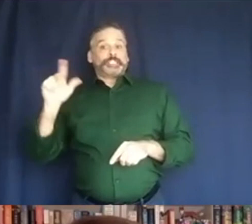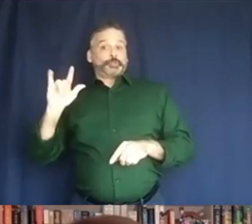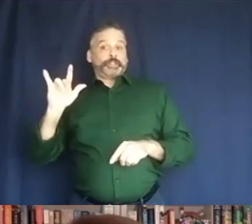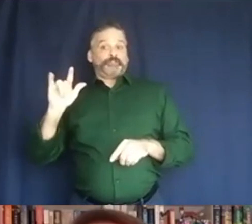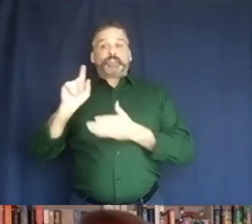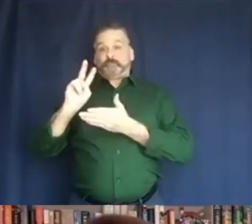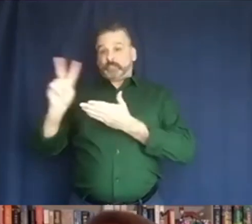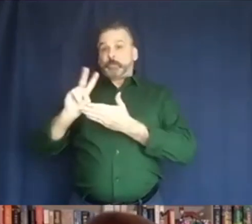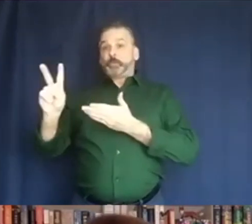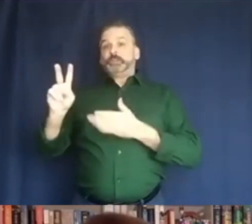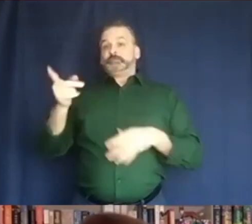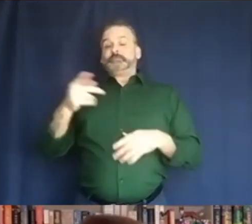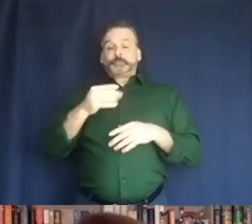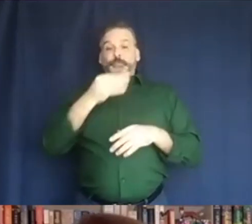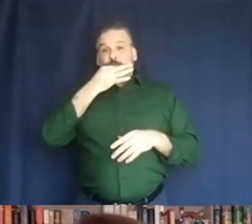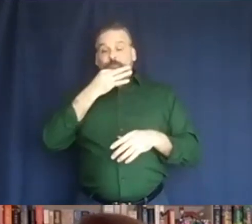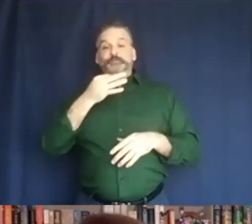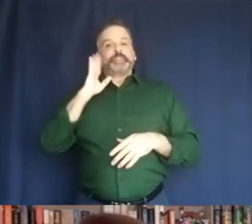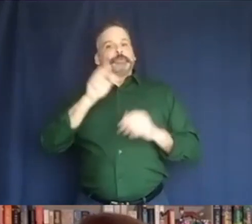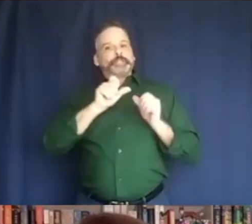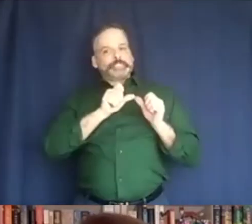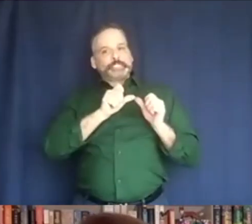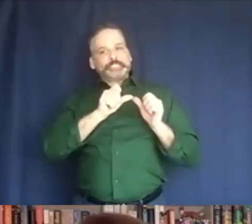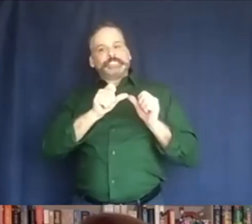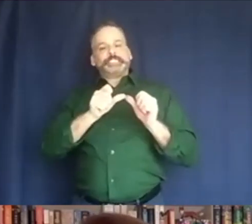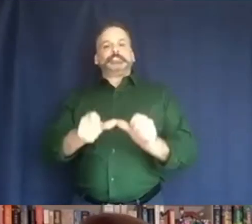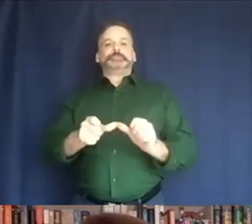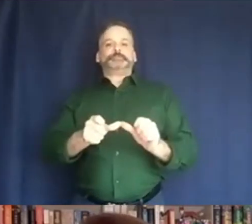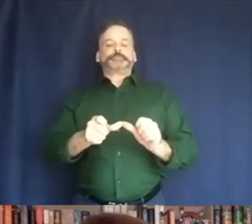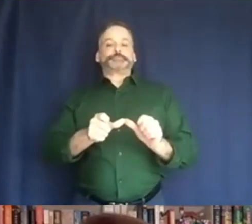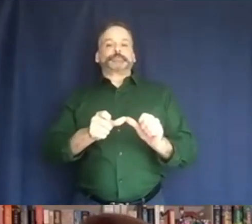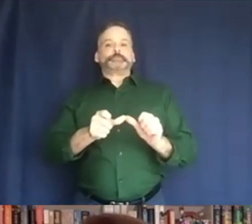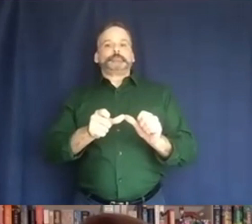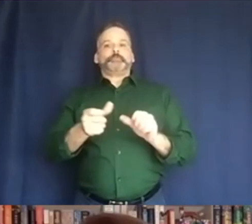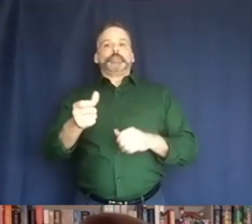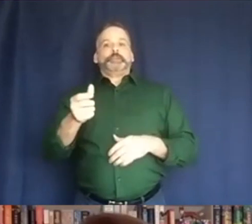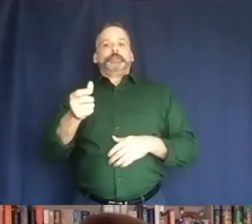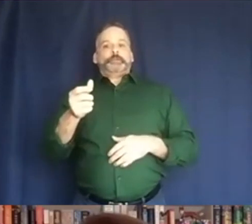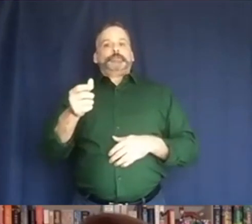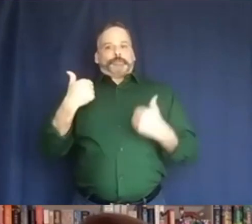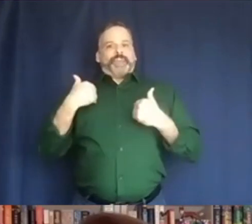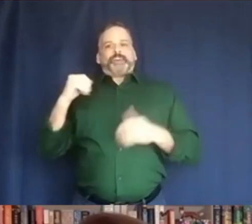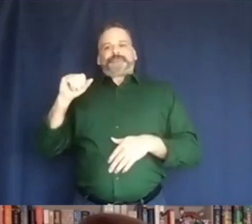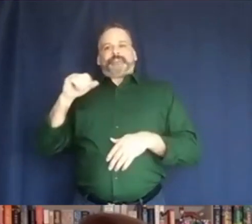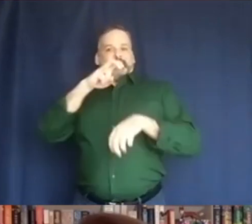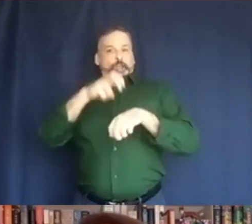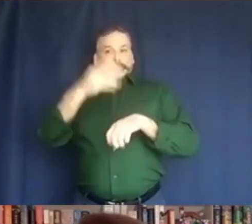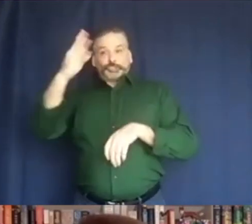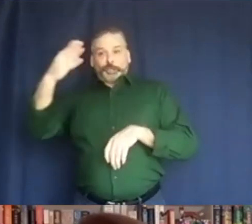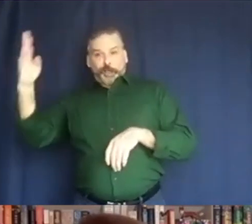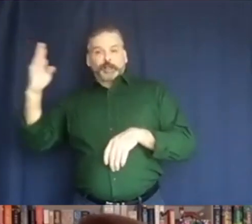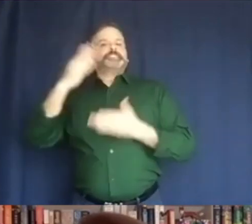away. And that continues to feature the Irish pantheon as well as some